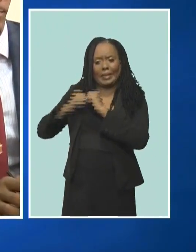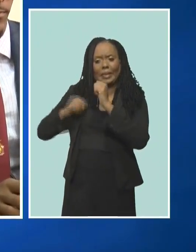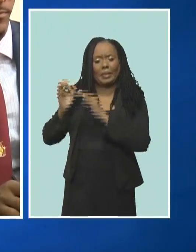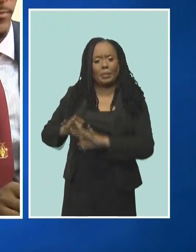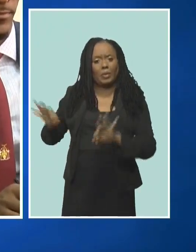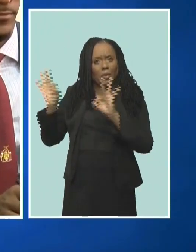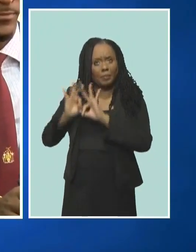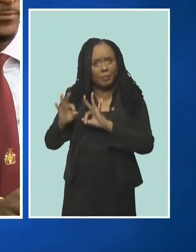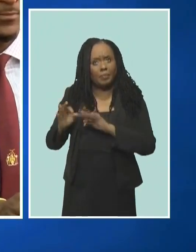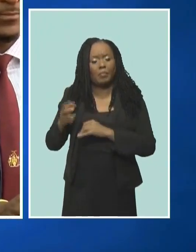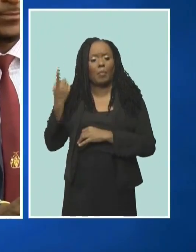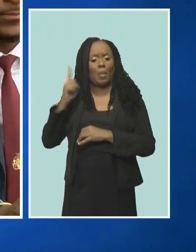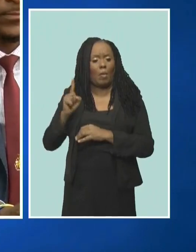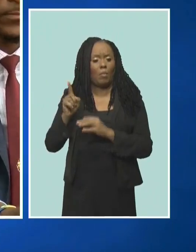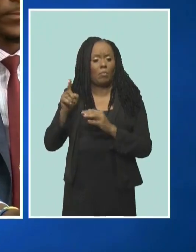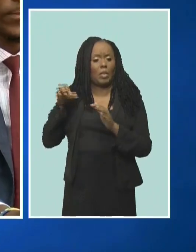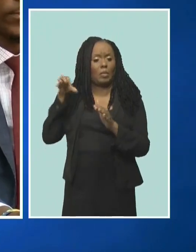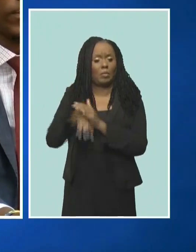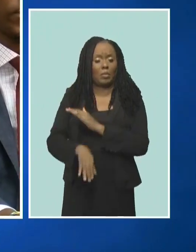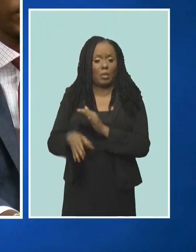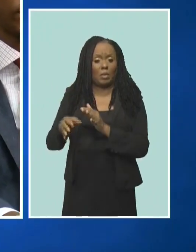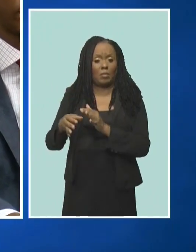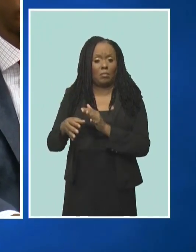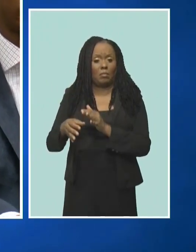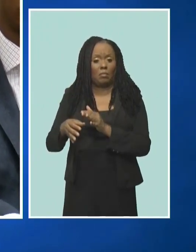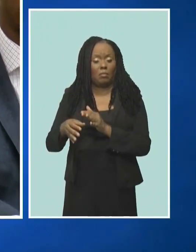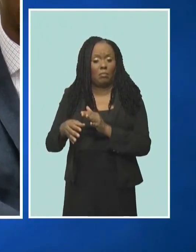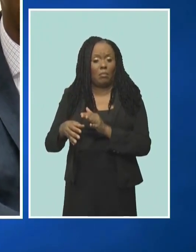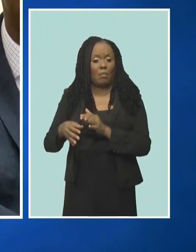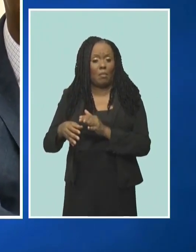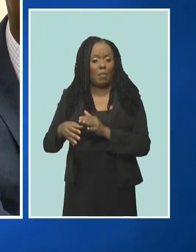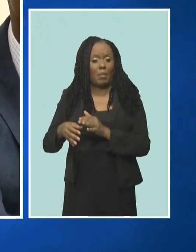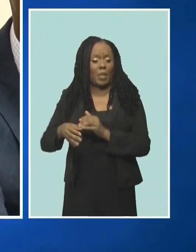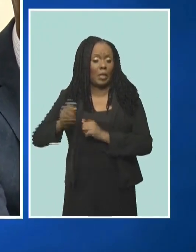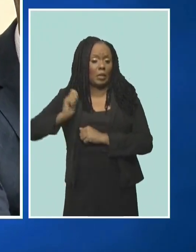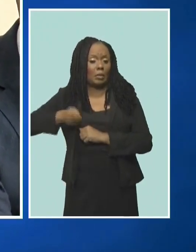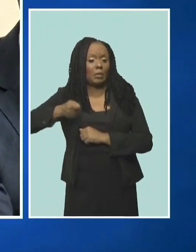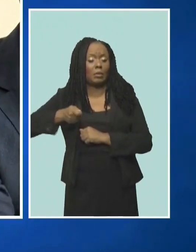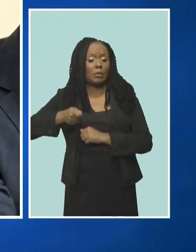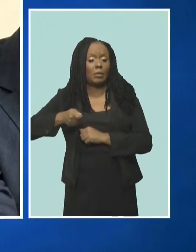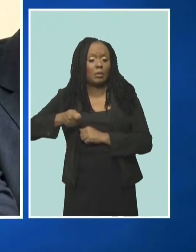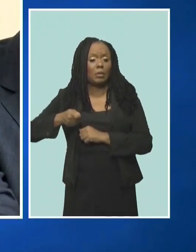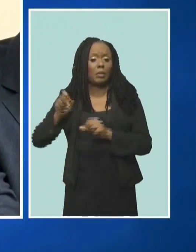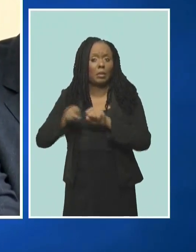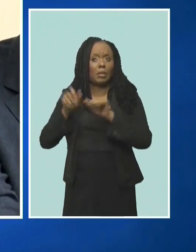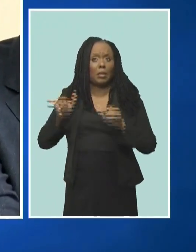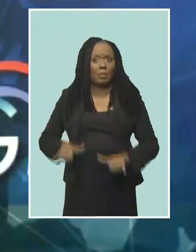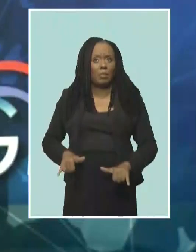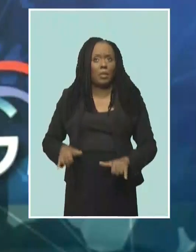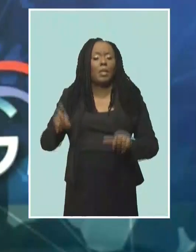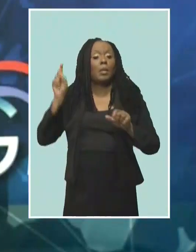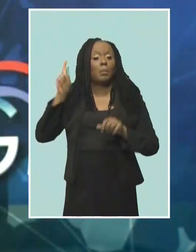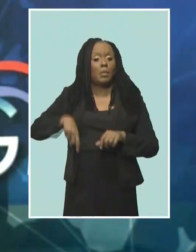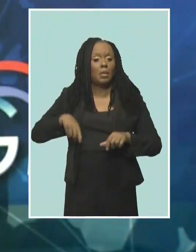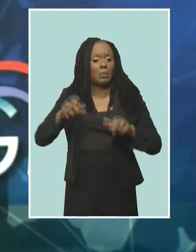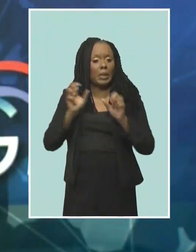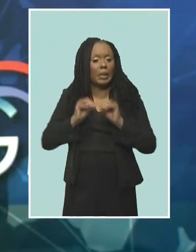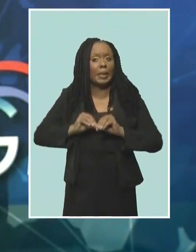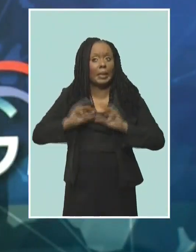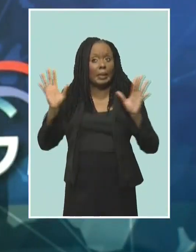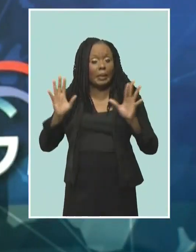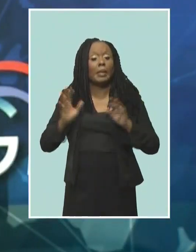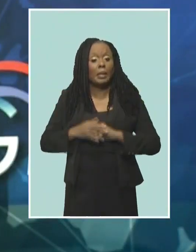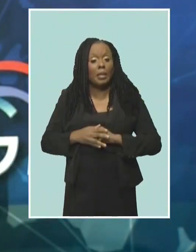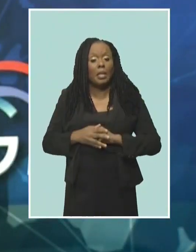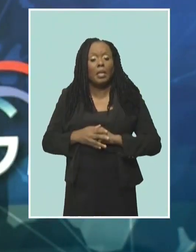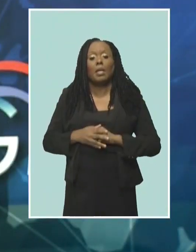to the criminal justice system, and we must do this in a comprehensive manner. Ms. Williams is